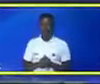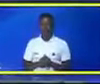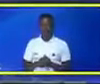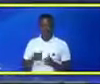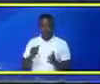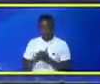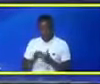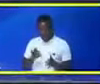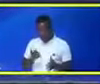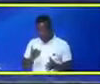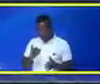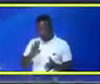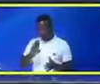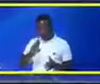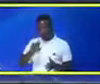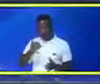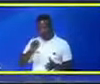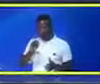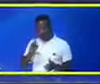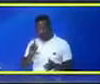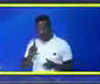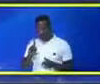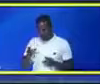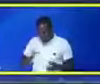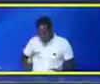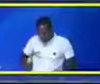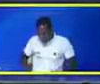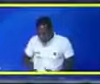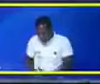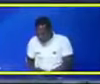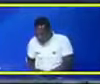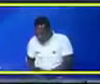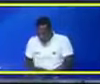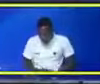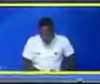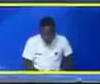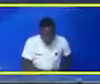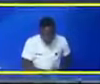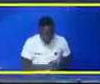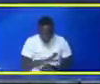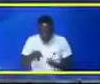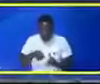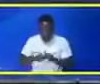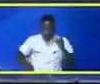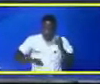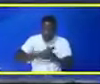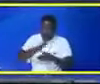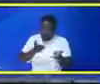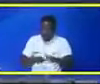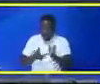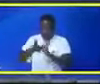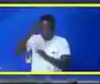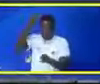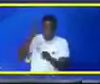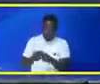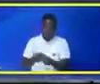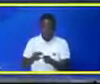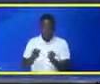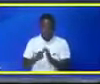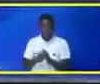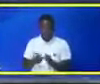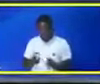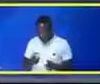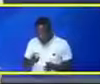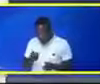Fibroids and all kinds of growths, I command that they die now. prostrate